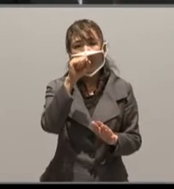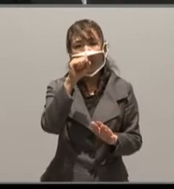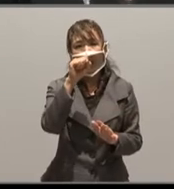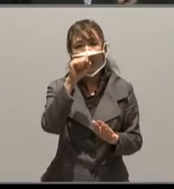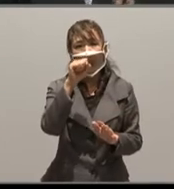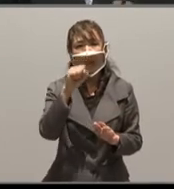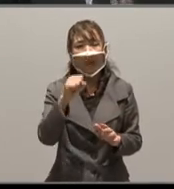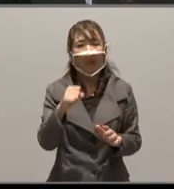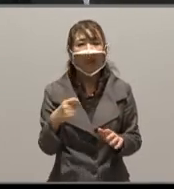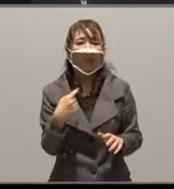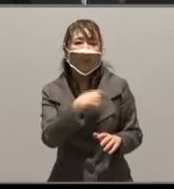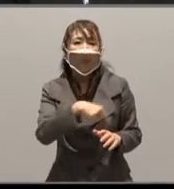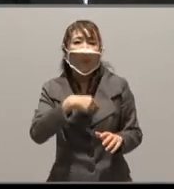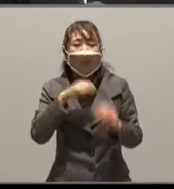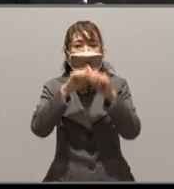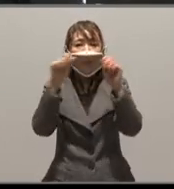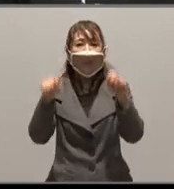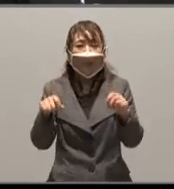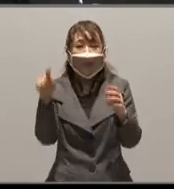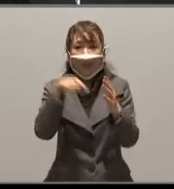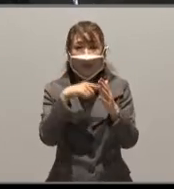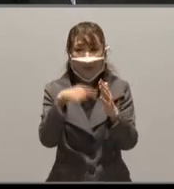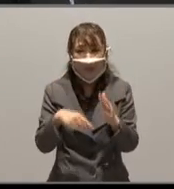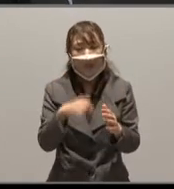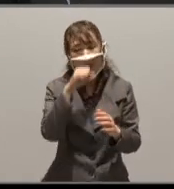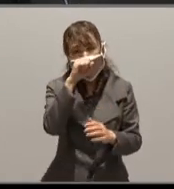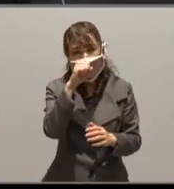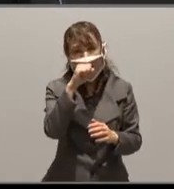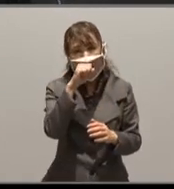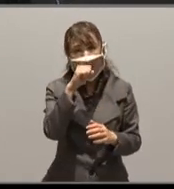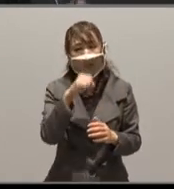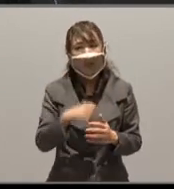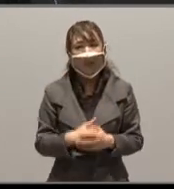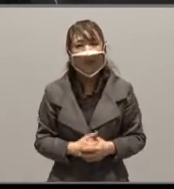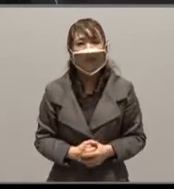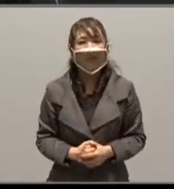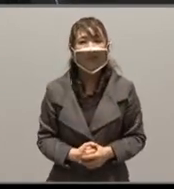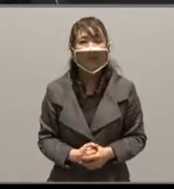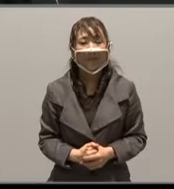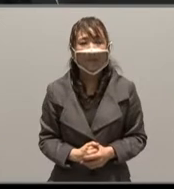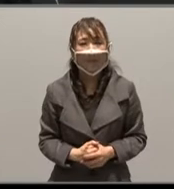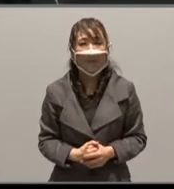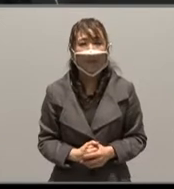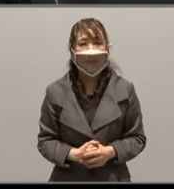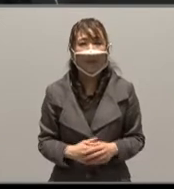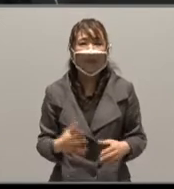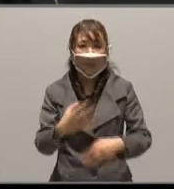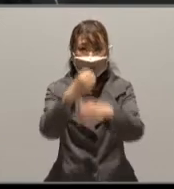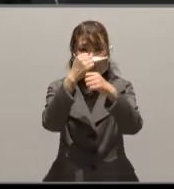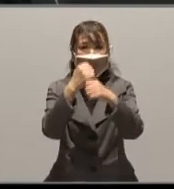And it is actually even more effective for mental stresses than physical stress.